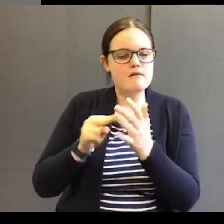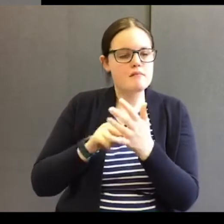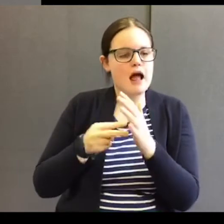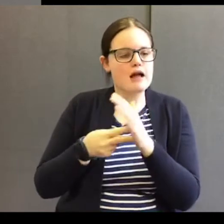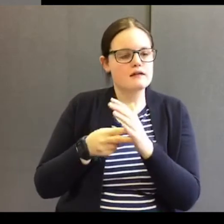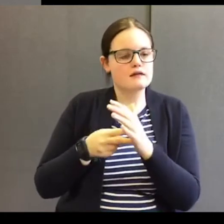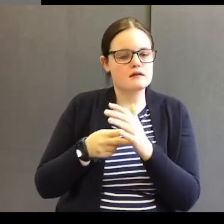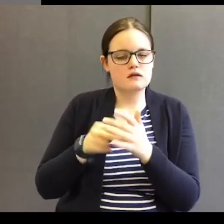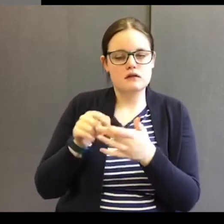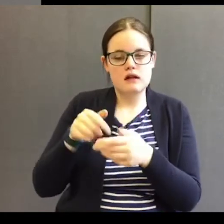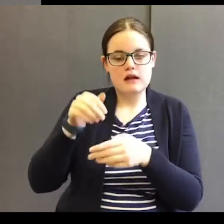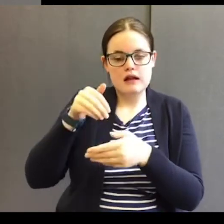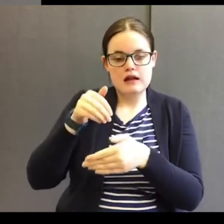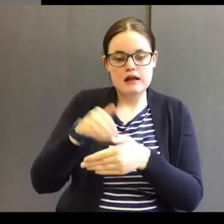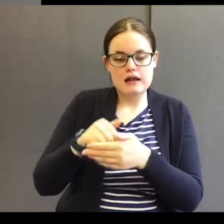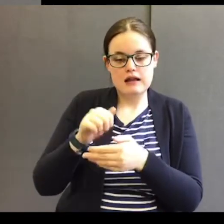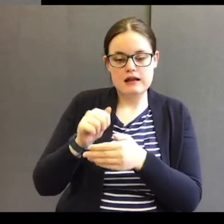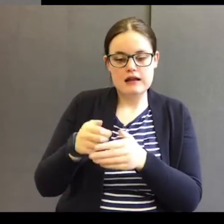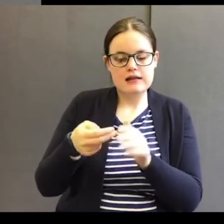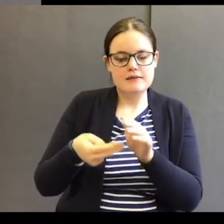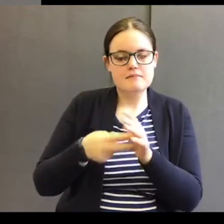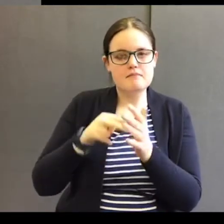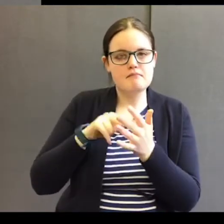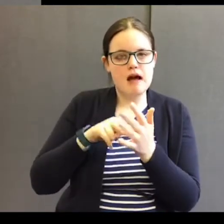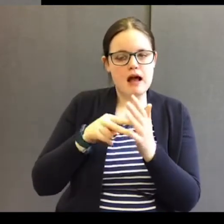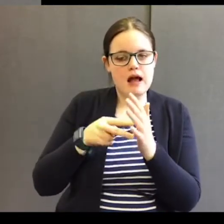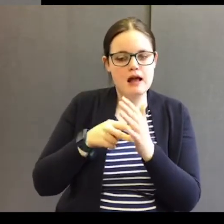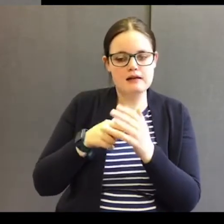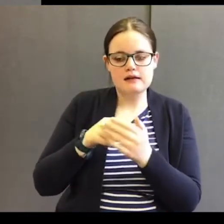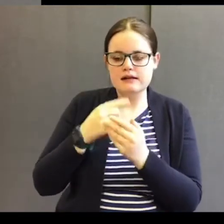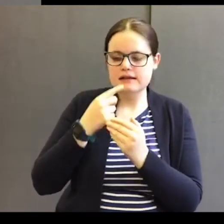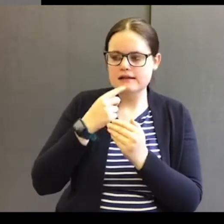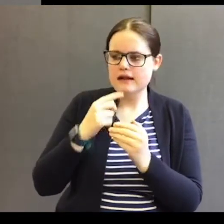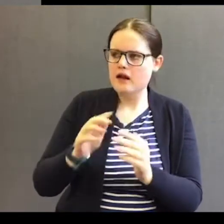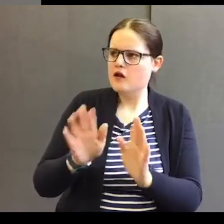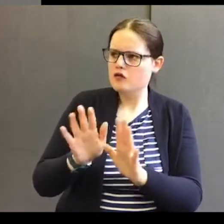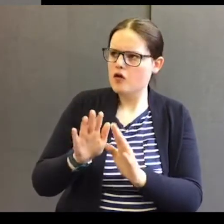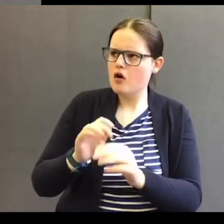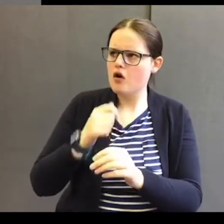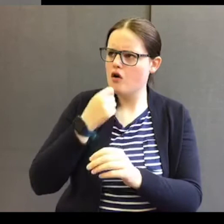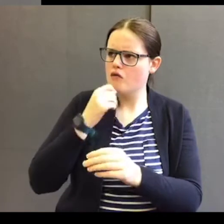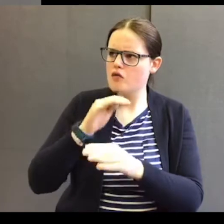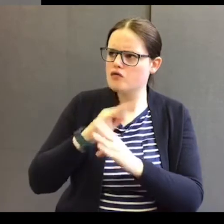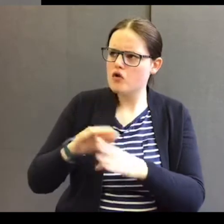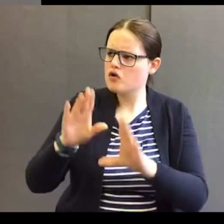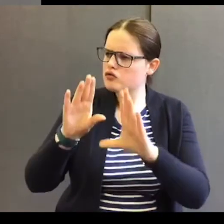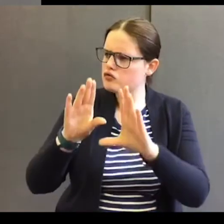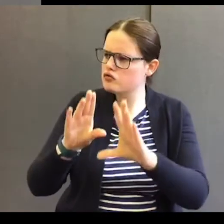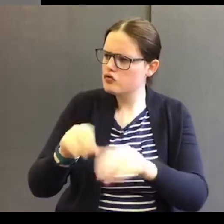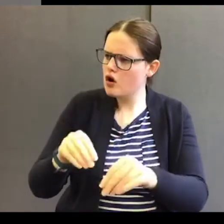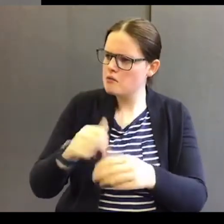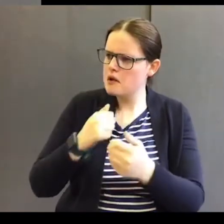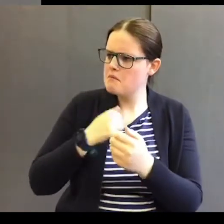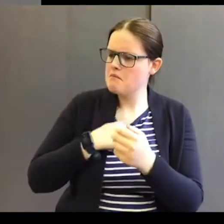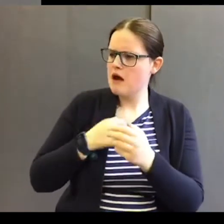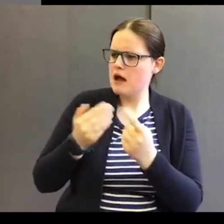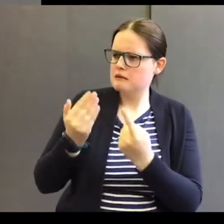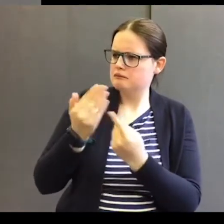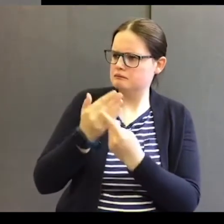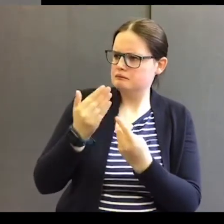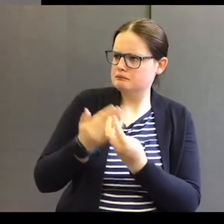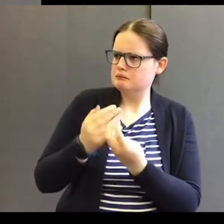has a plan. And in his sovereign plan, he says, no, you will not stop